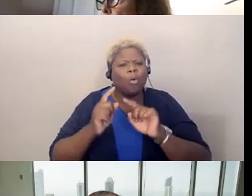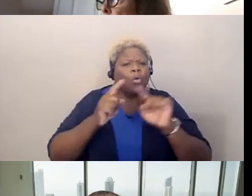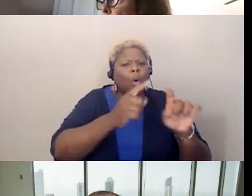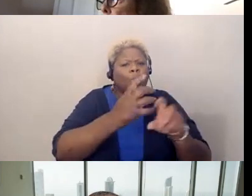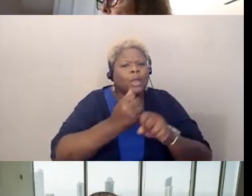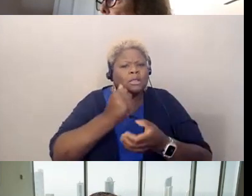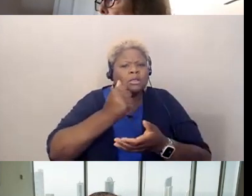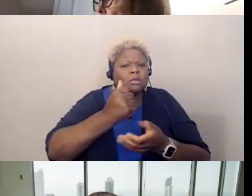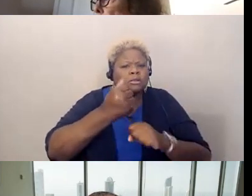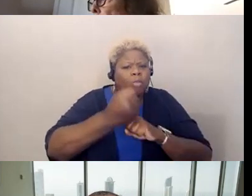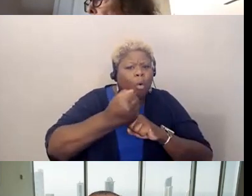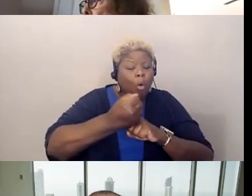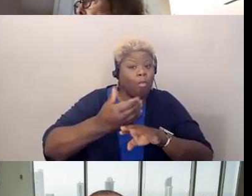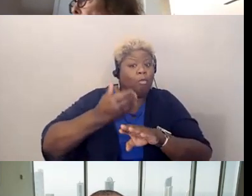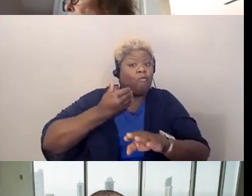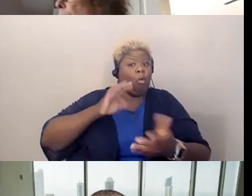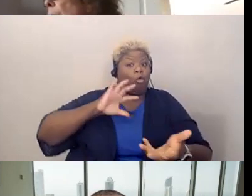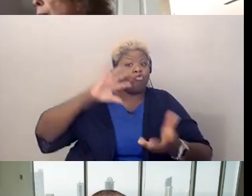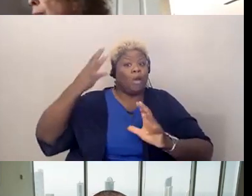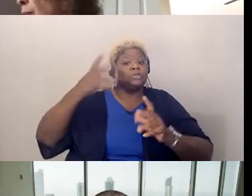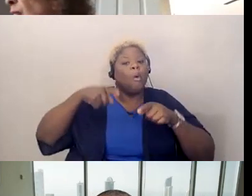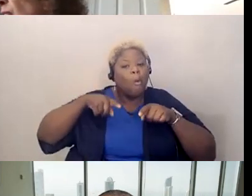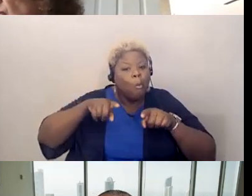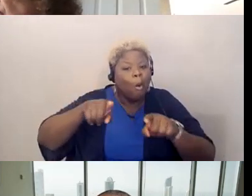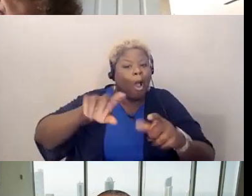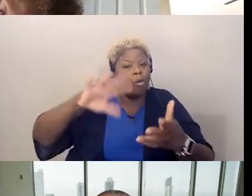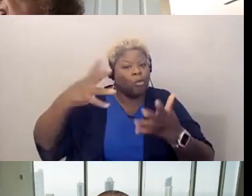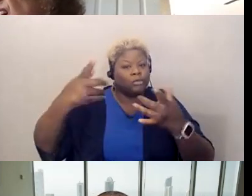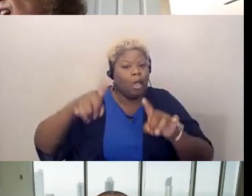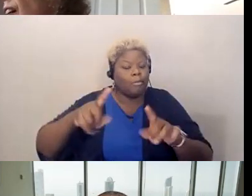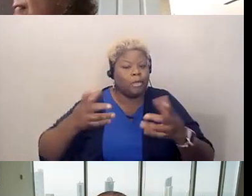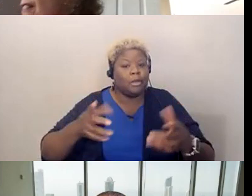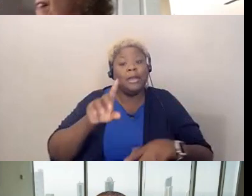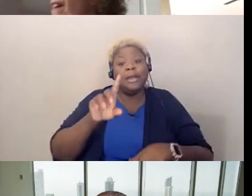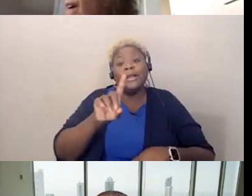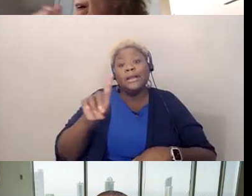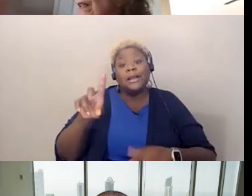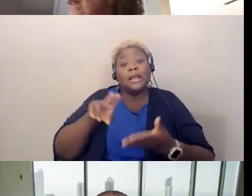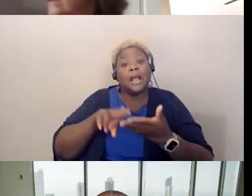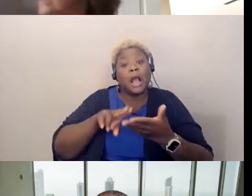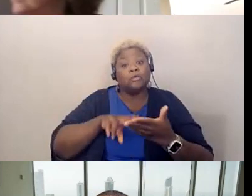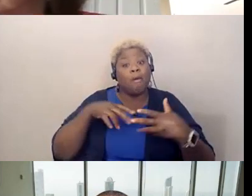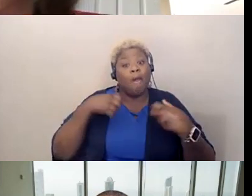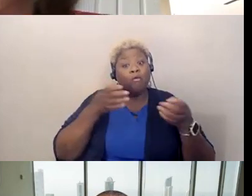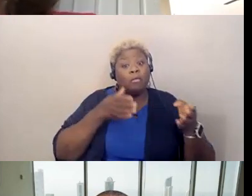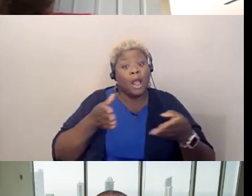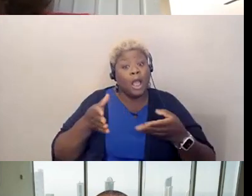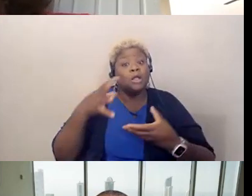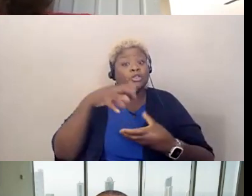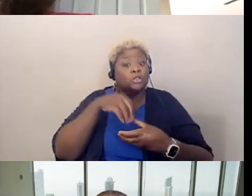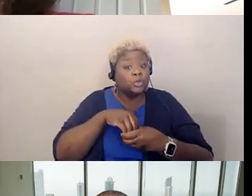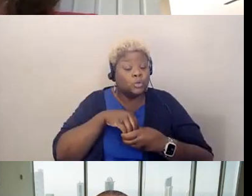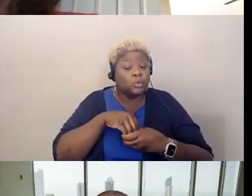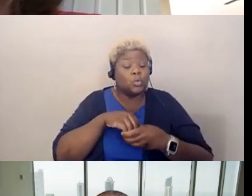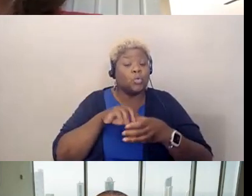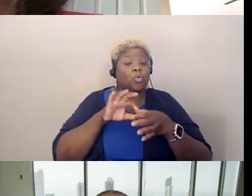they need either before they're in crisis or while they're in crisis. The DDD contracted health plans include care coordination